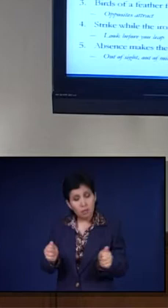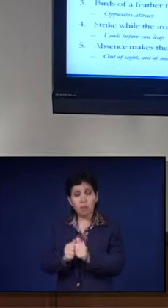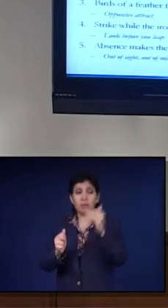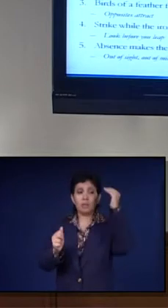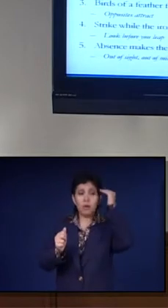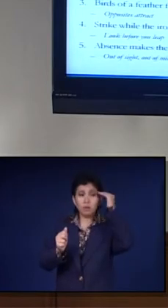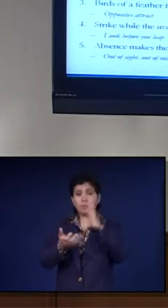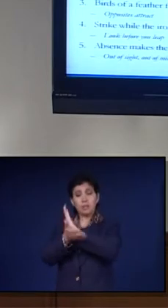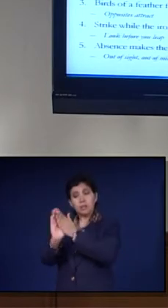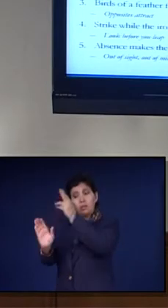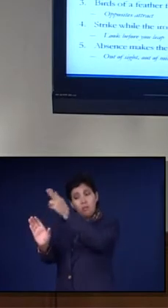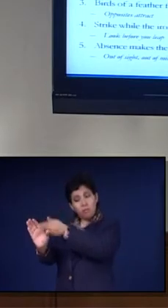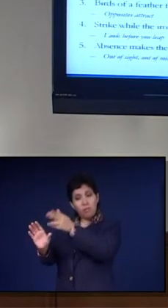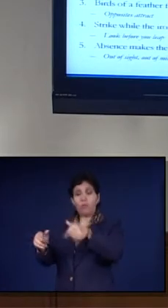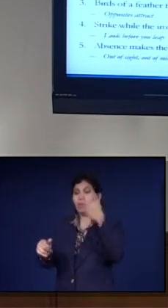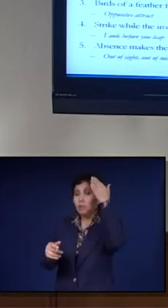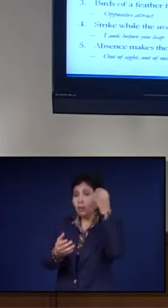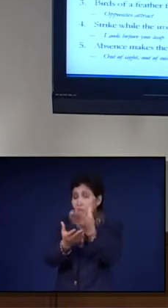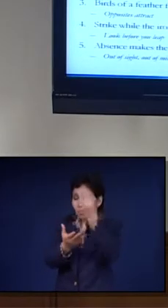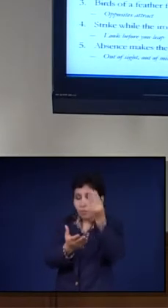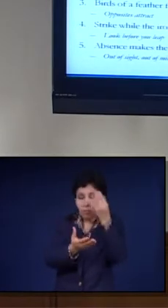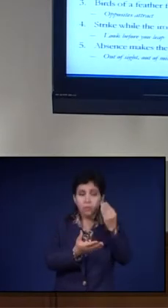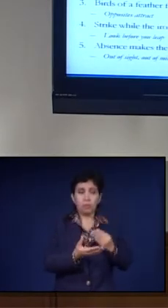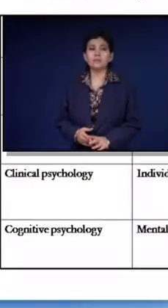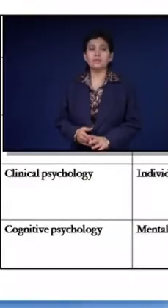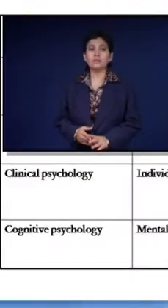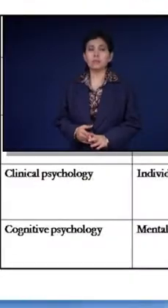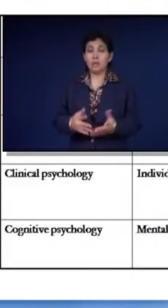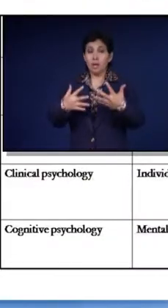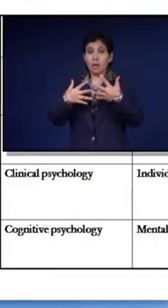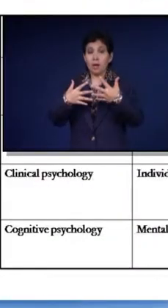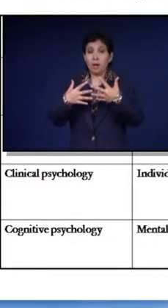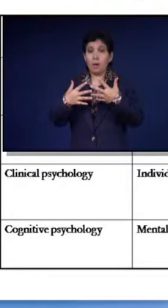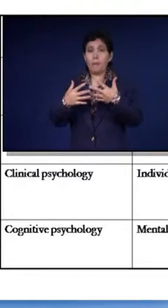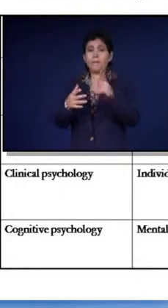one to become someone, and you take the chance and risk, you manage to become someone.